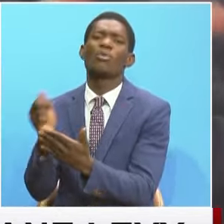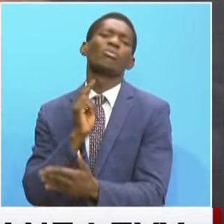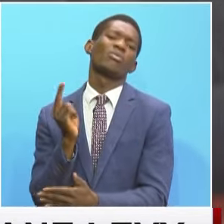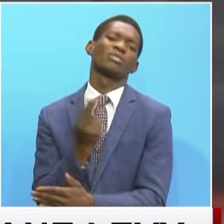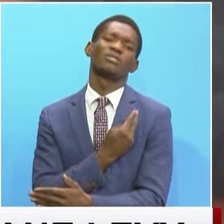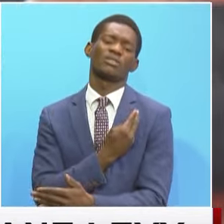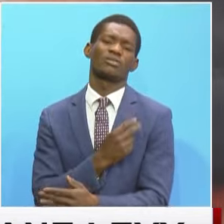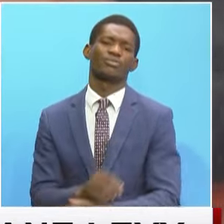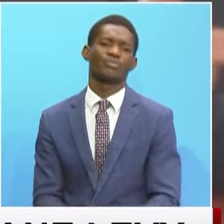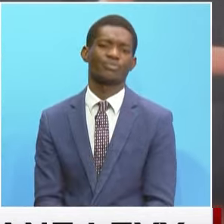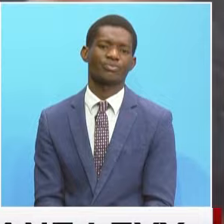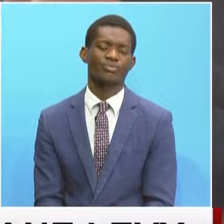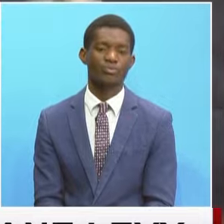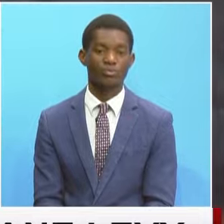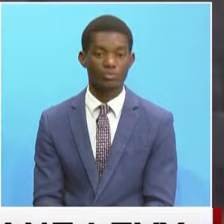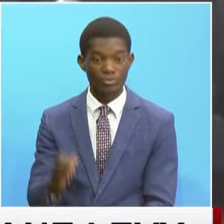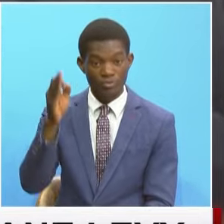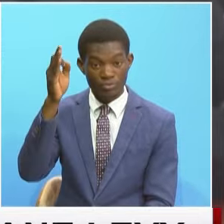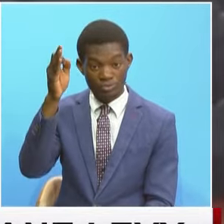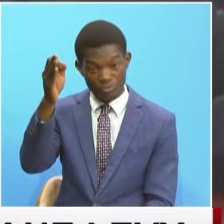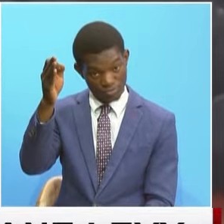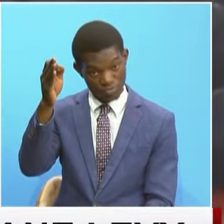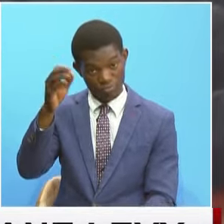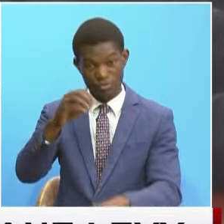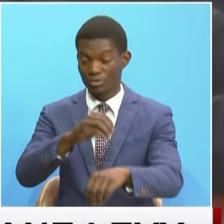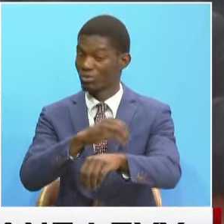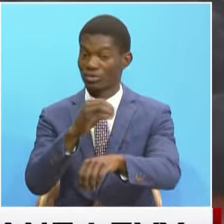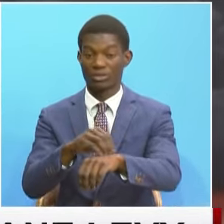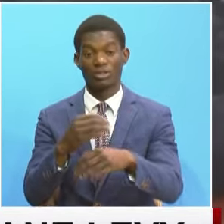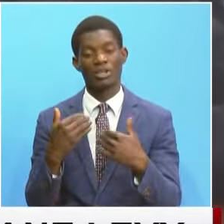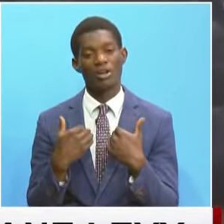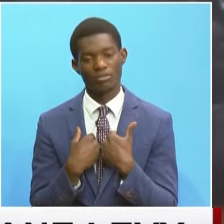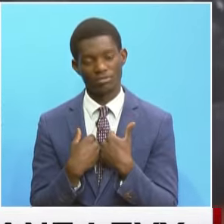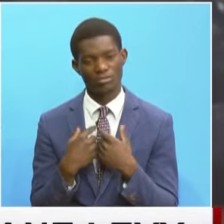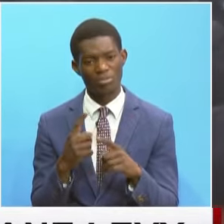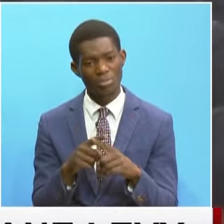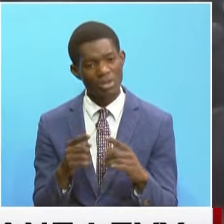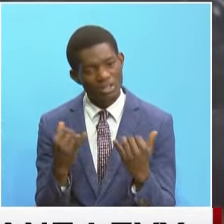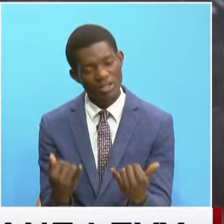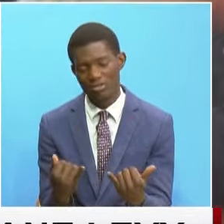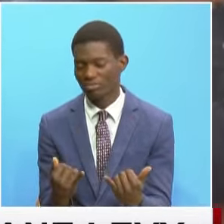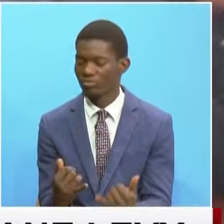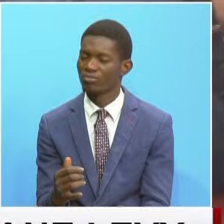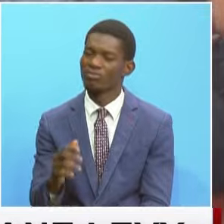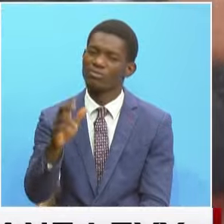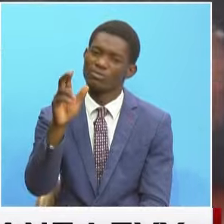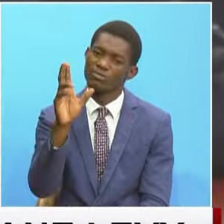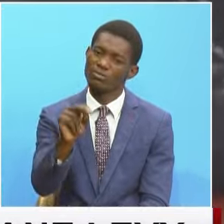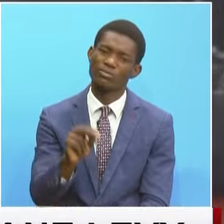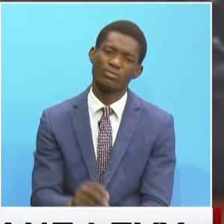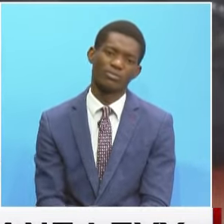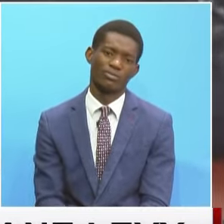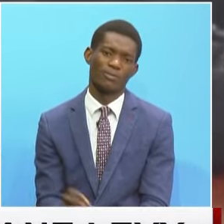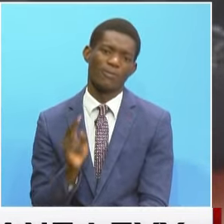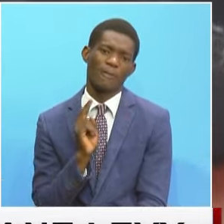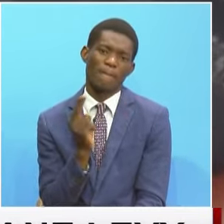is opportunity in the future, but that opportunity is not now, ladies and gentlemen. You just heard exactly what we're